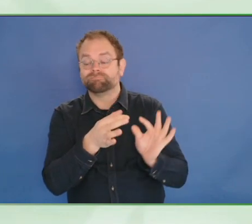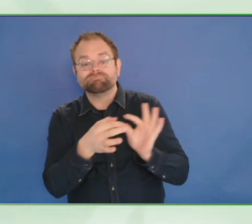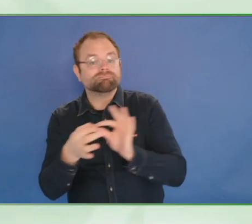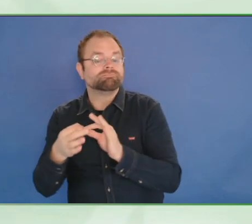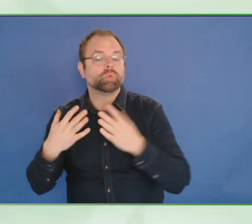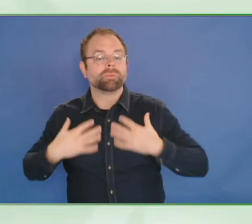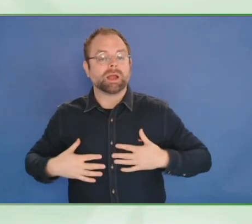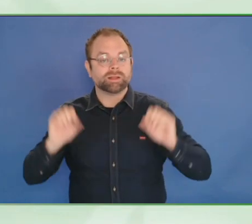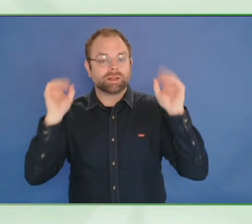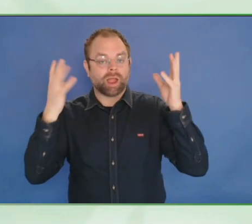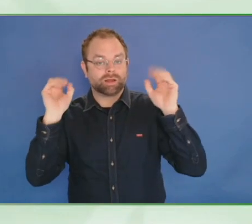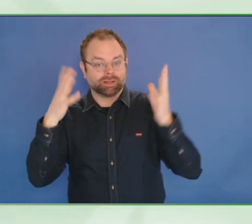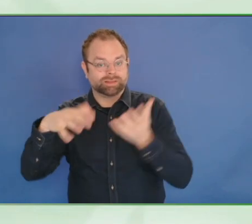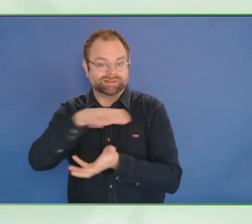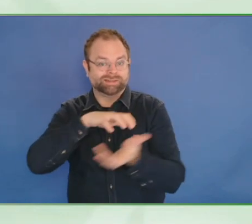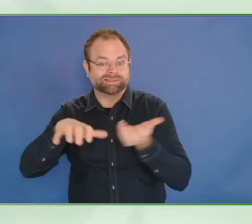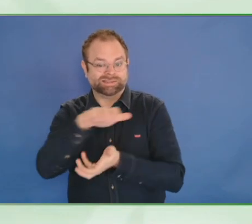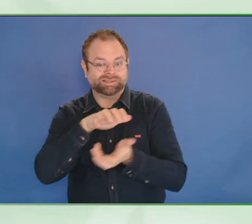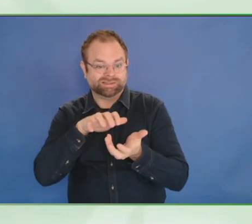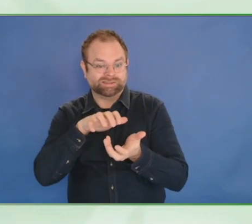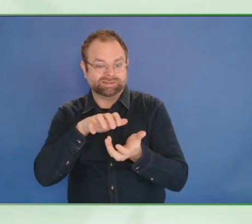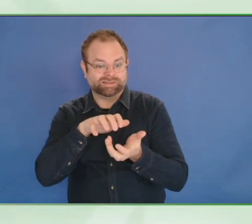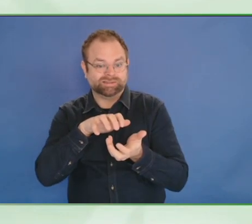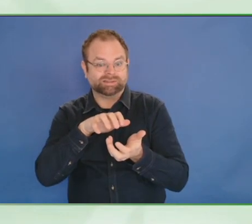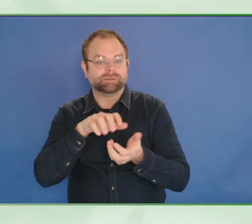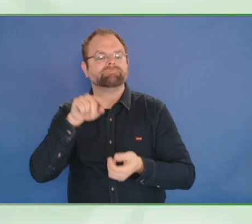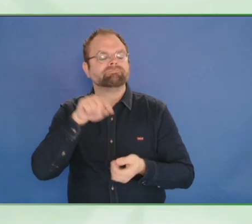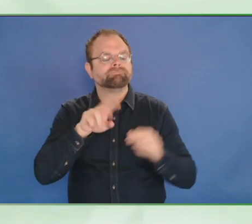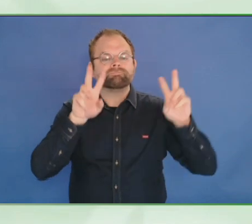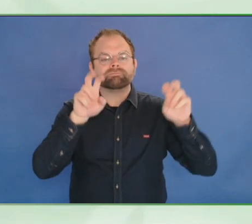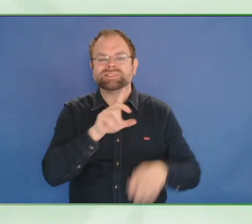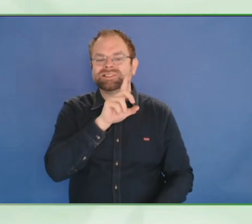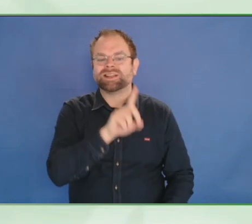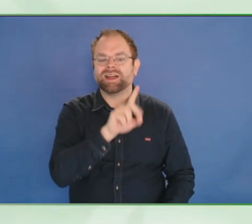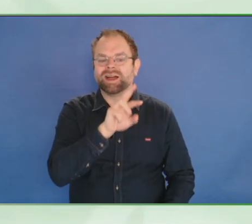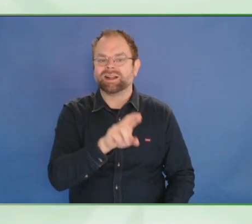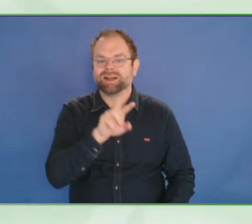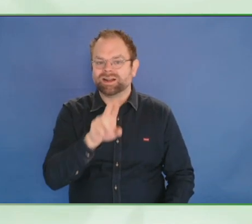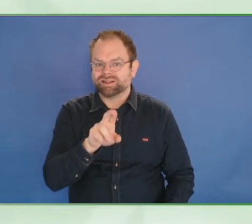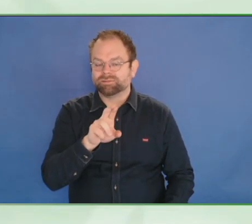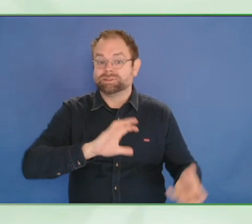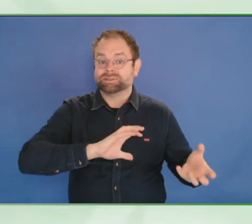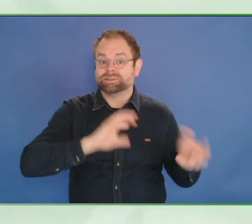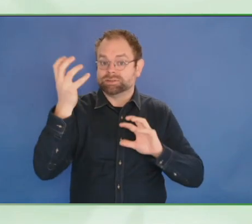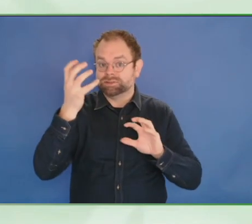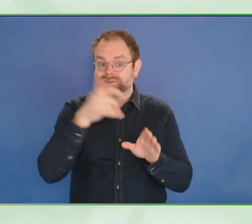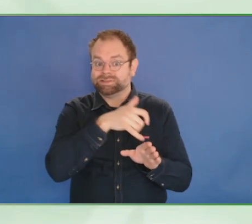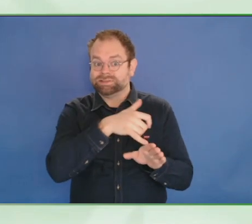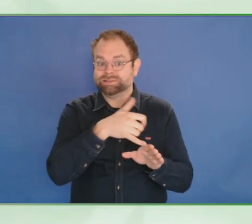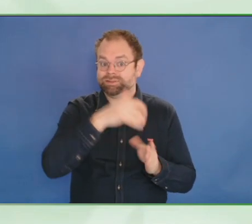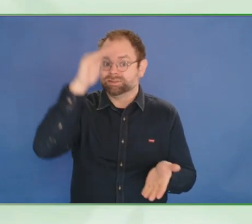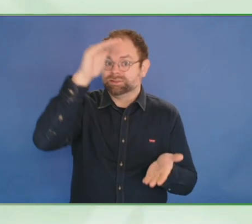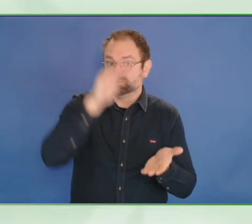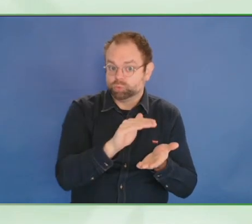reduction requires adaptive, inclusive, and resilient approaches, particularly when aiming to